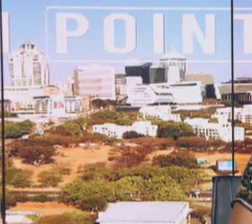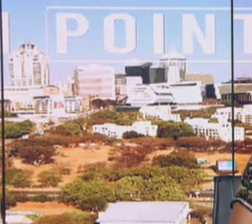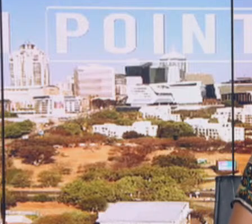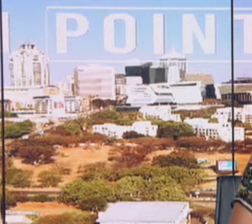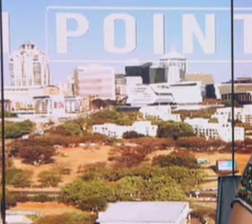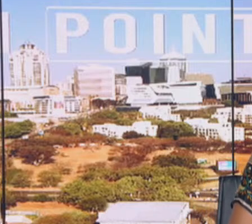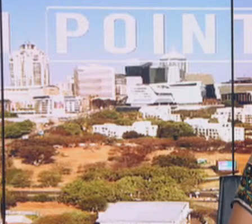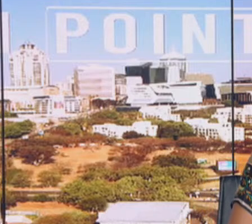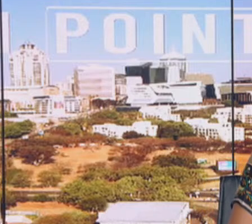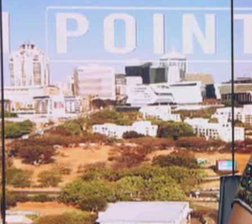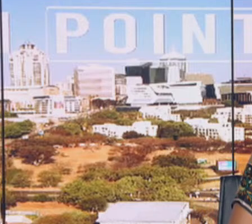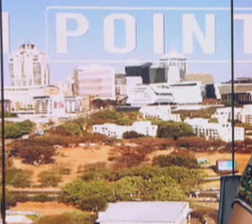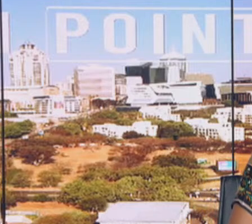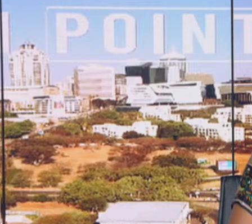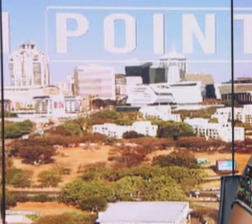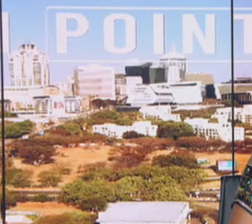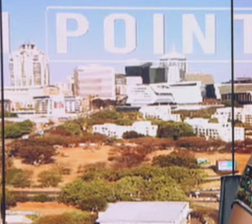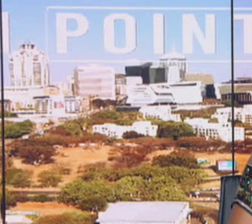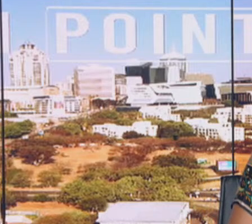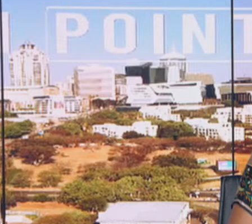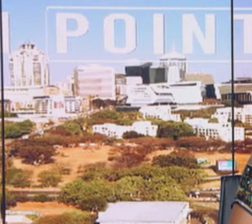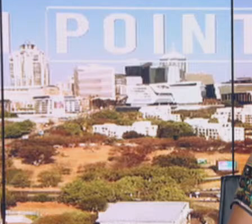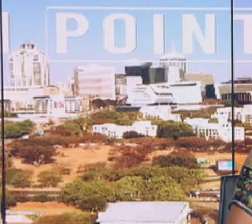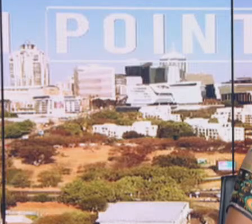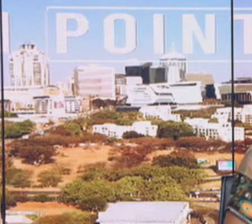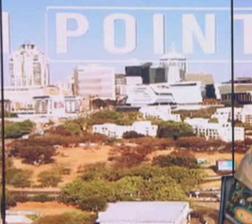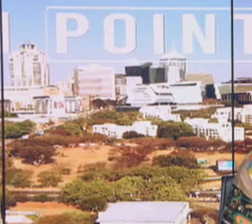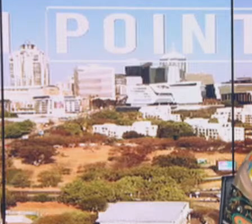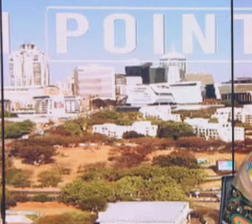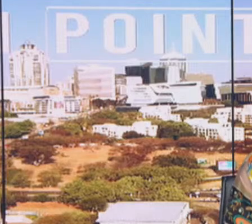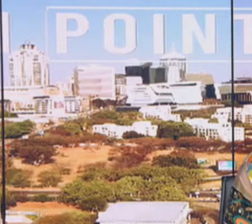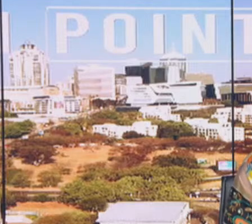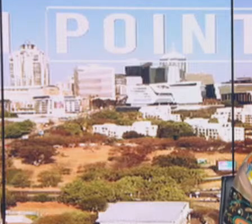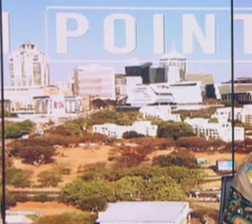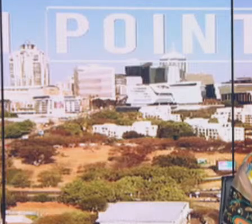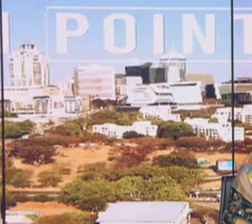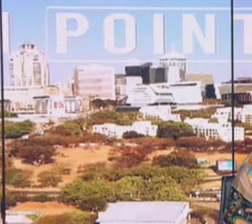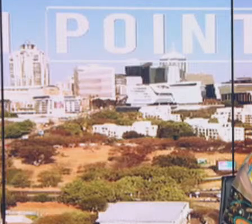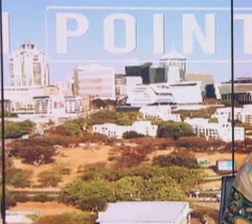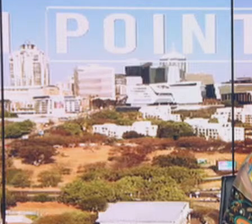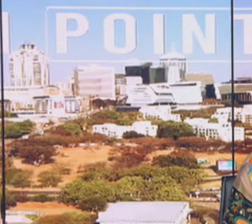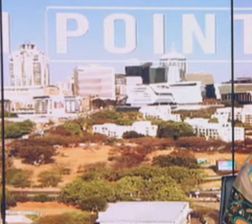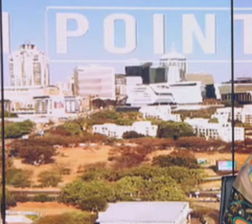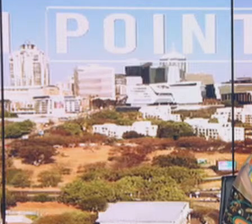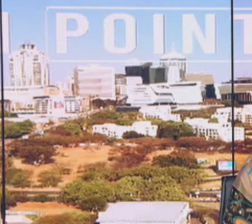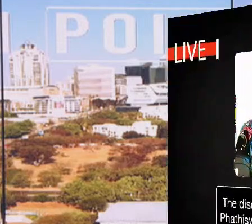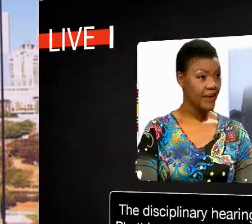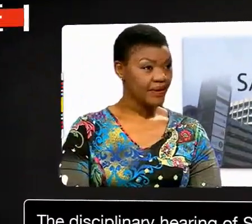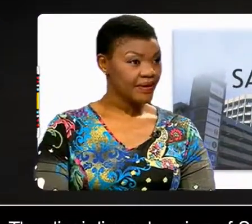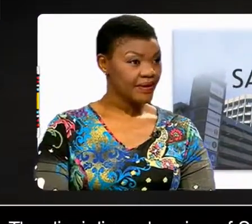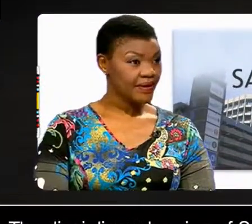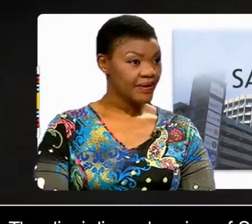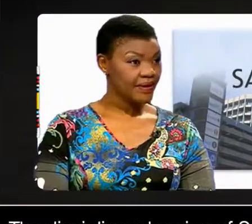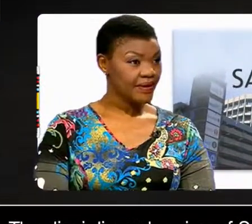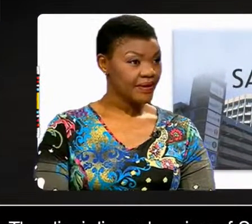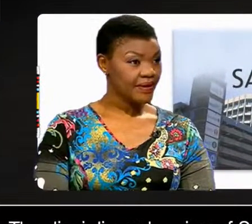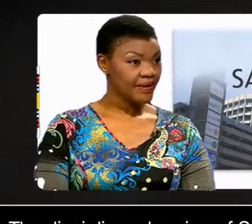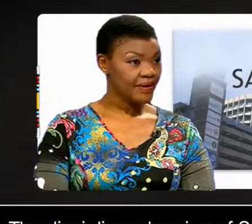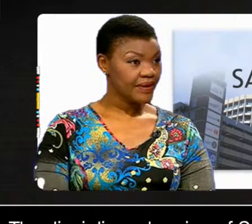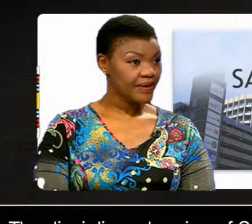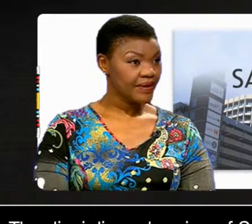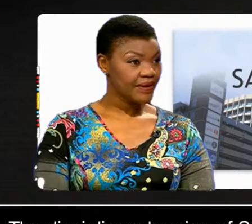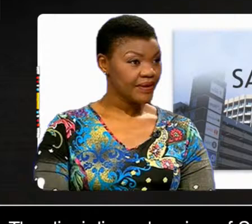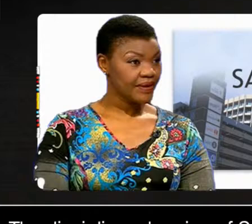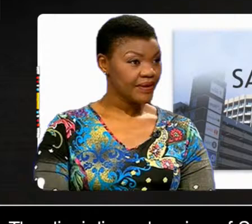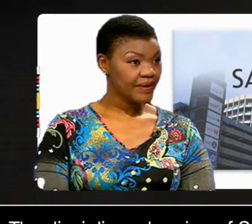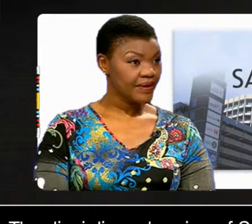the GE responsible for news there. We will bring you updates on that. So it's time for a short break. When we come back, we'll have your market news, SME on point, and more.